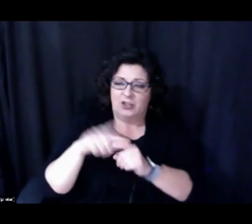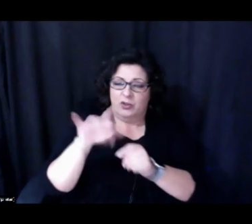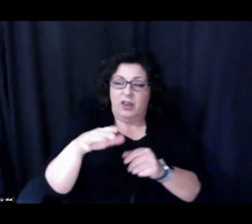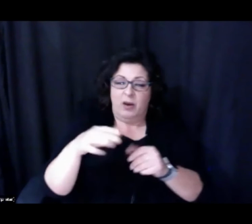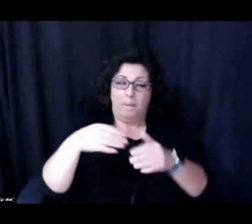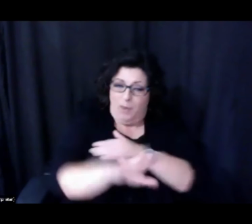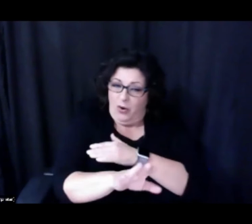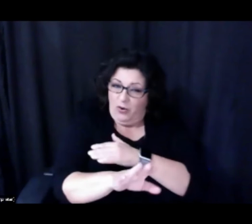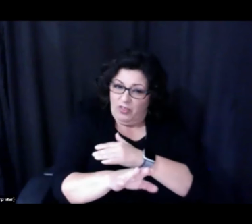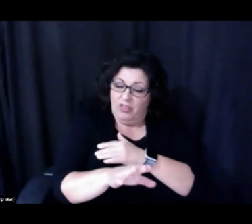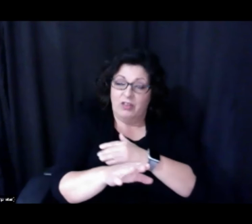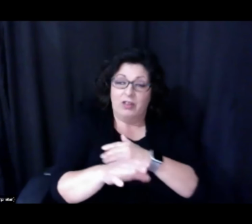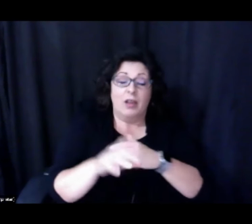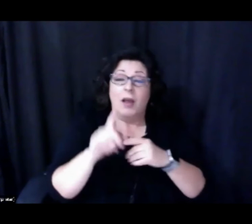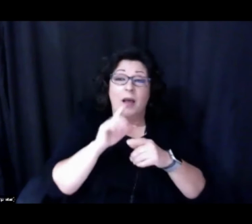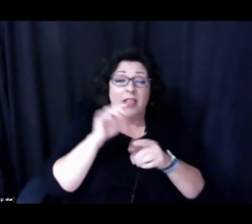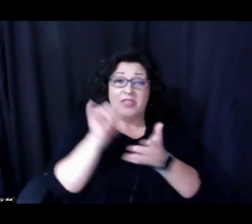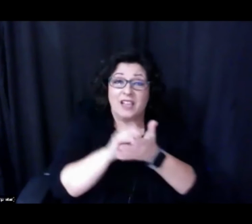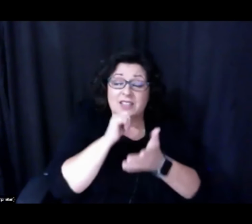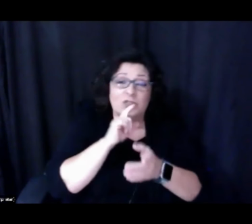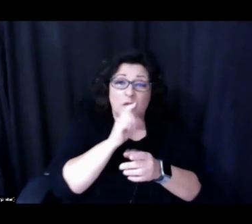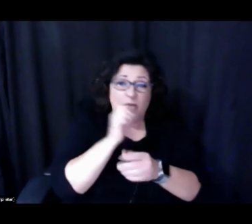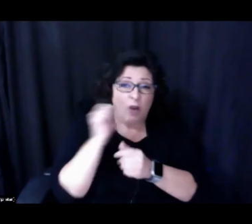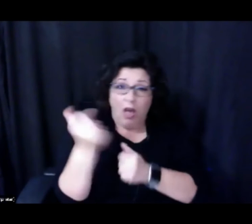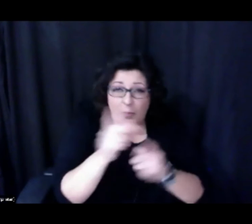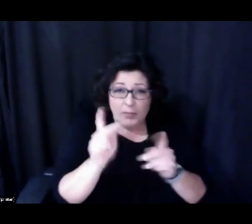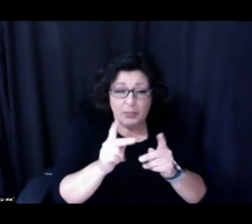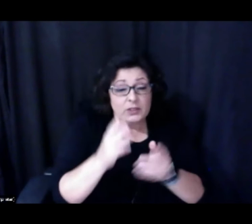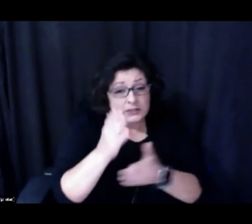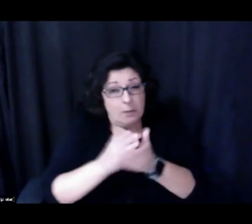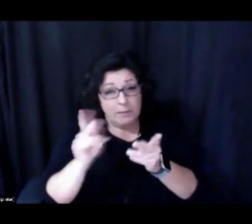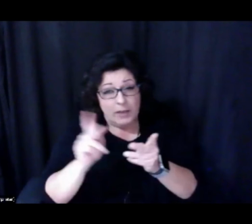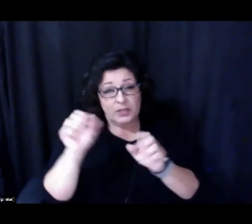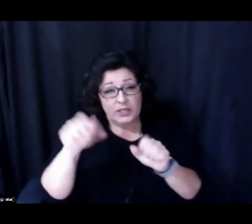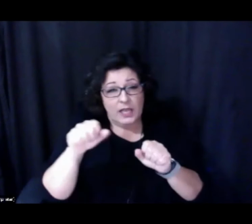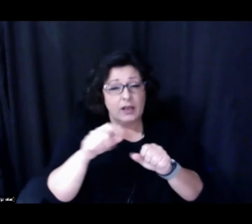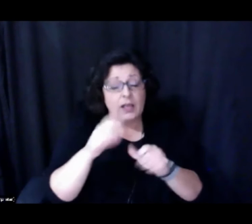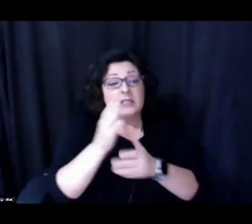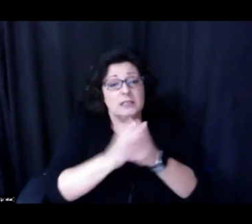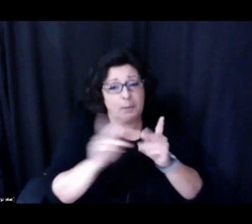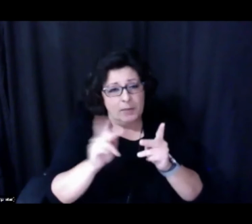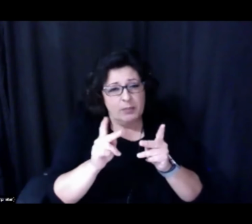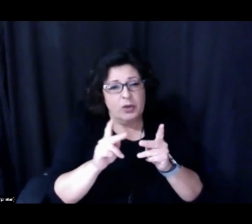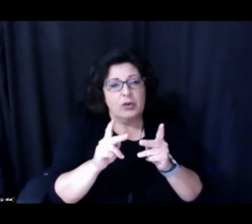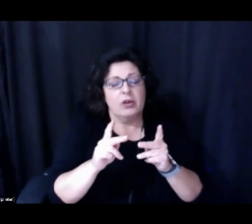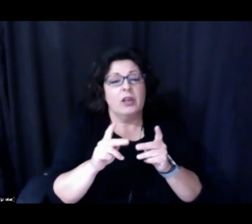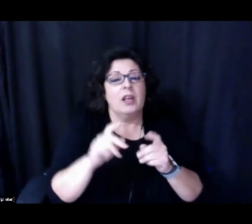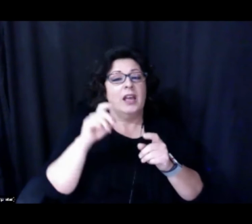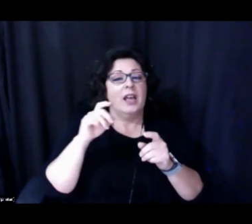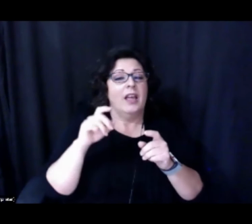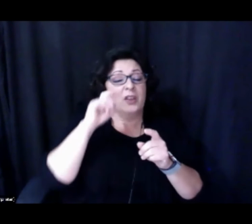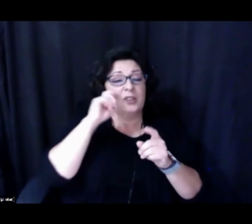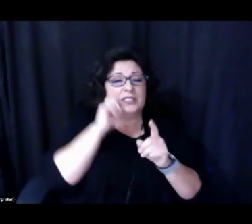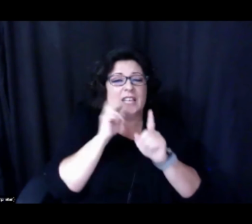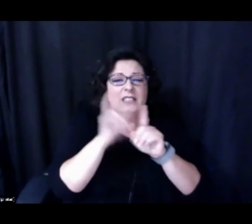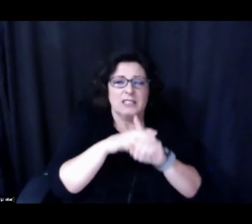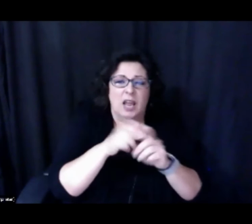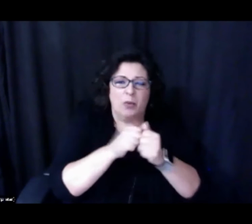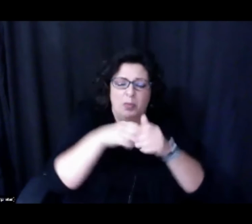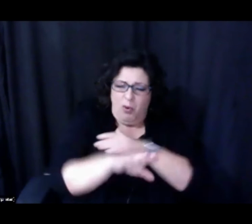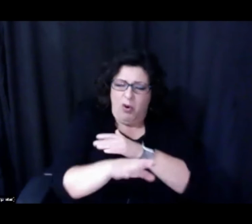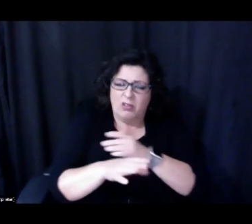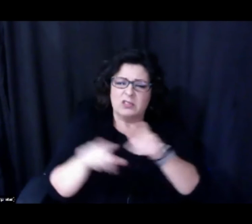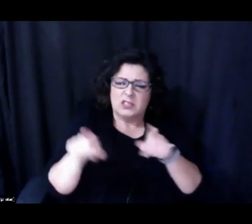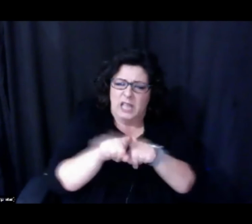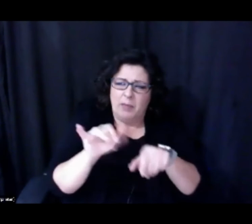not true for everyone. For some people it is. So some people, the sex assigned at birth aligns with their gender